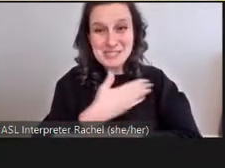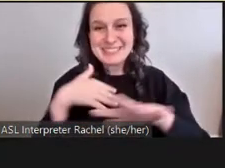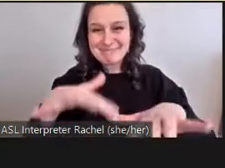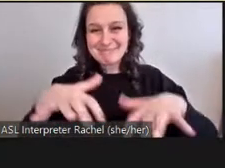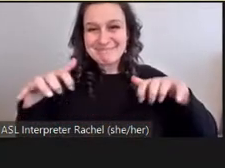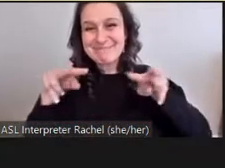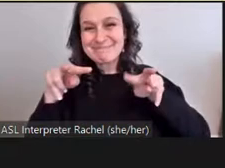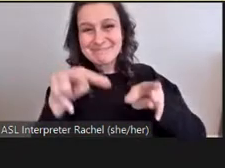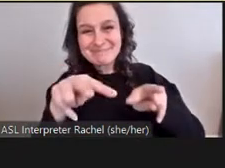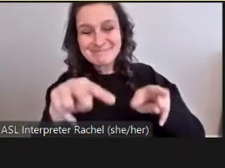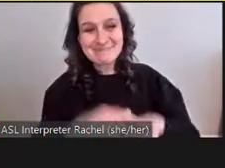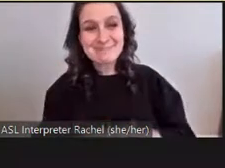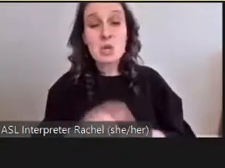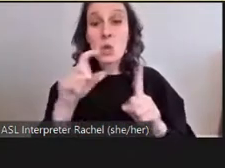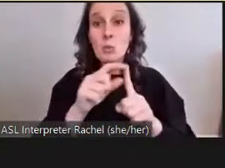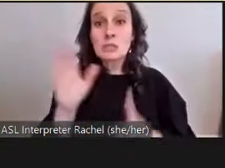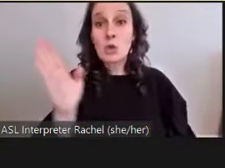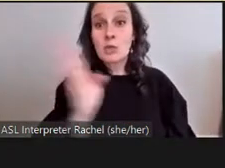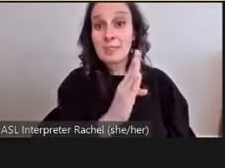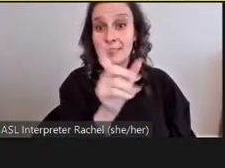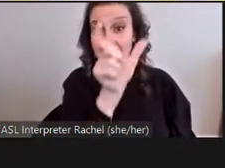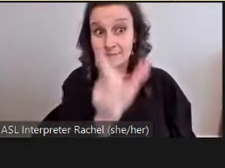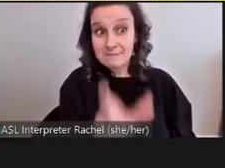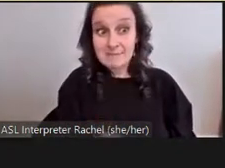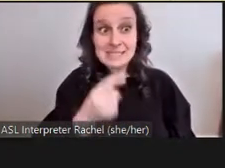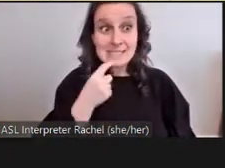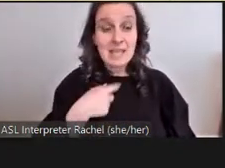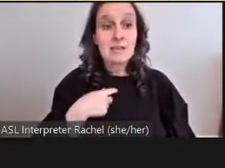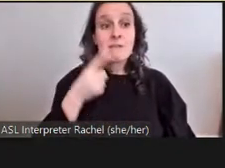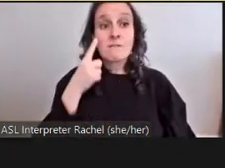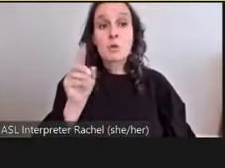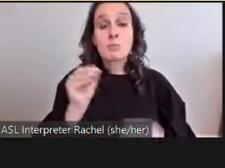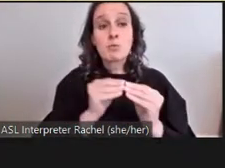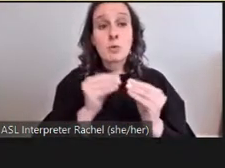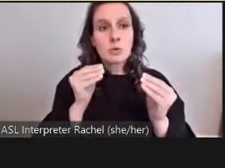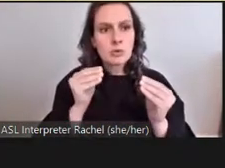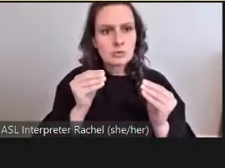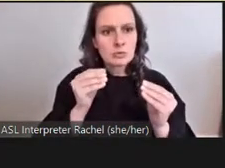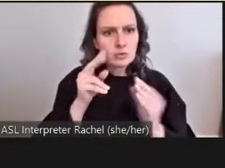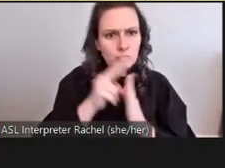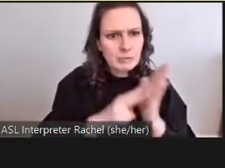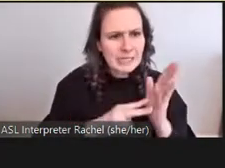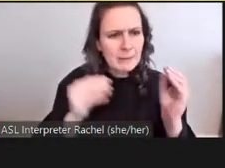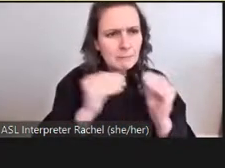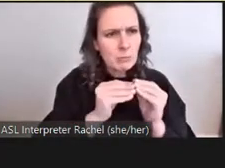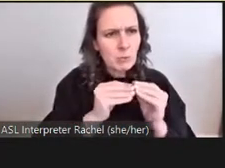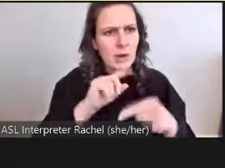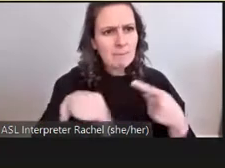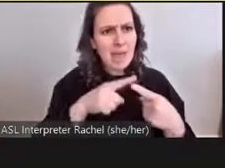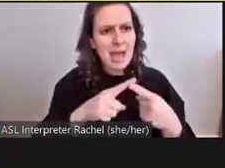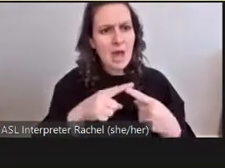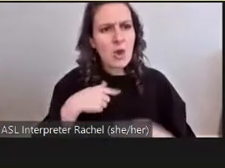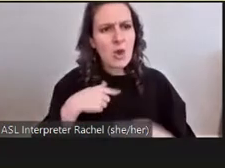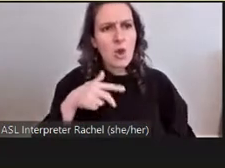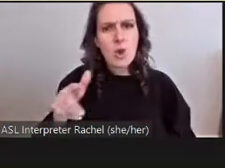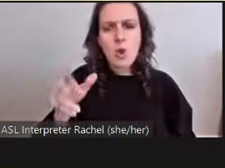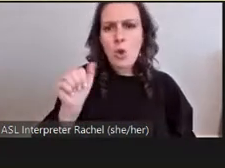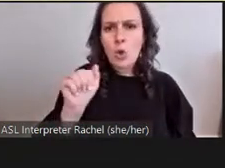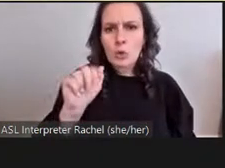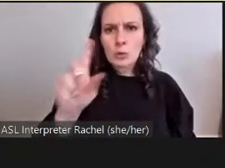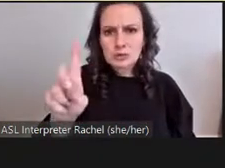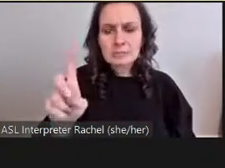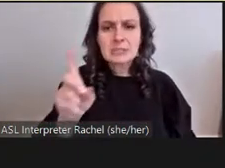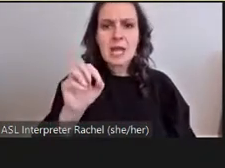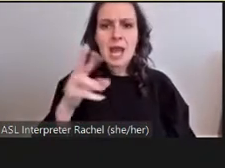The words on the left-hand side say, to read more about audio descriptions at Opera Philadelphia, we invite you to visit our